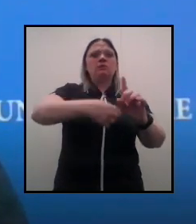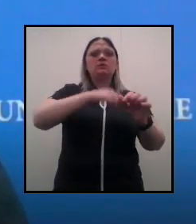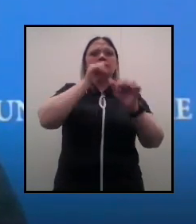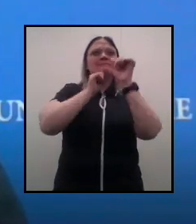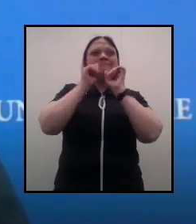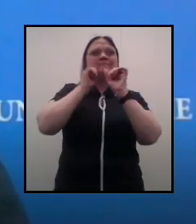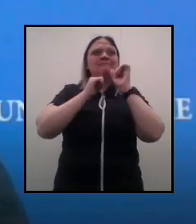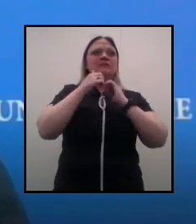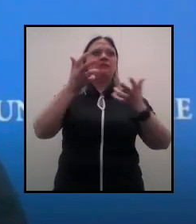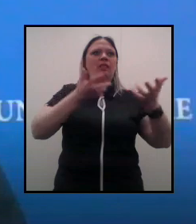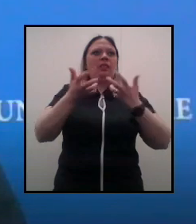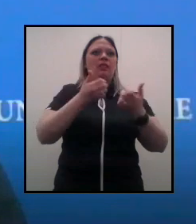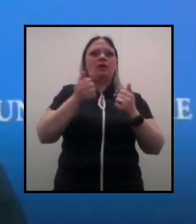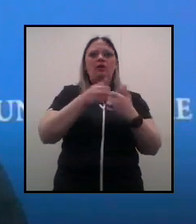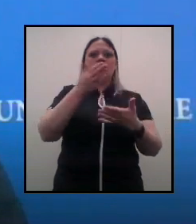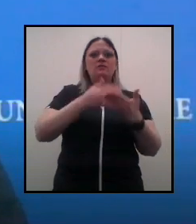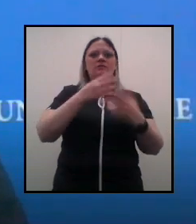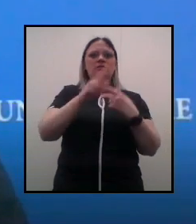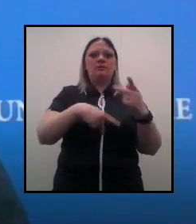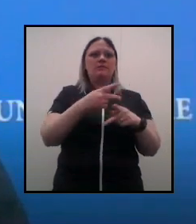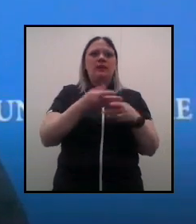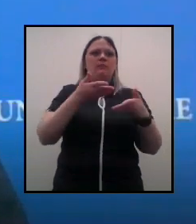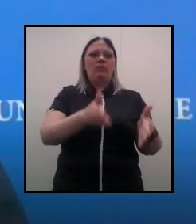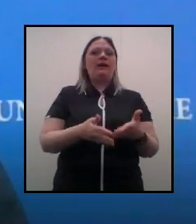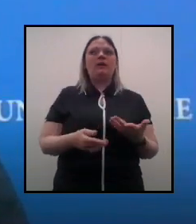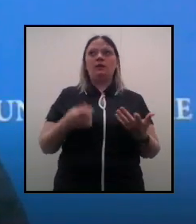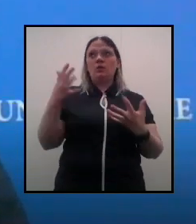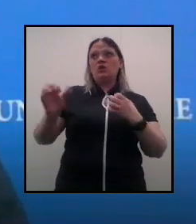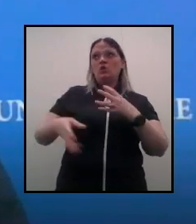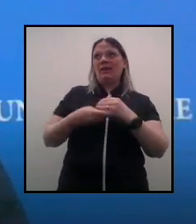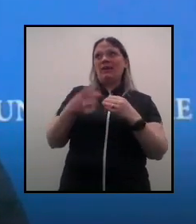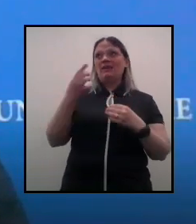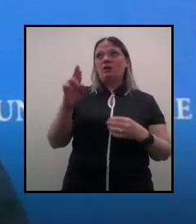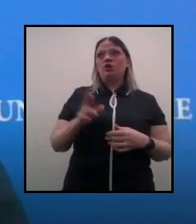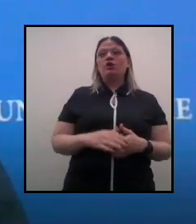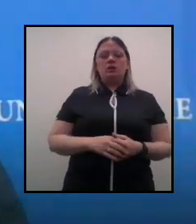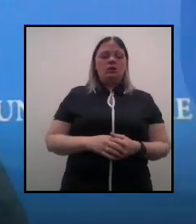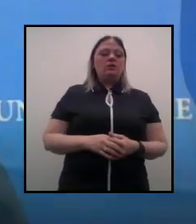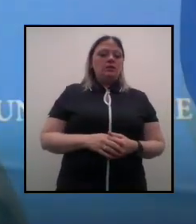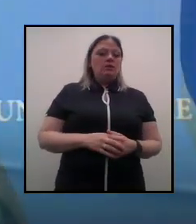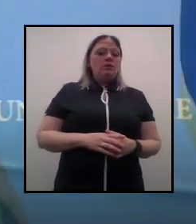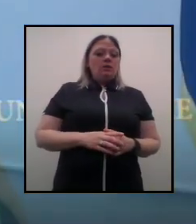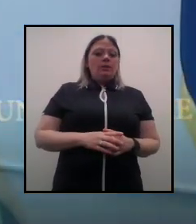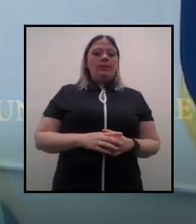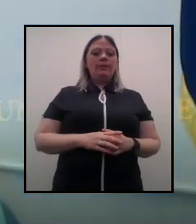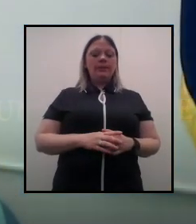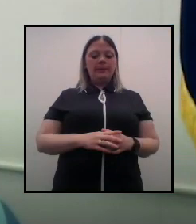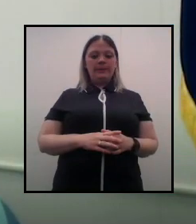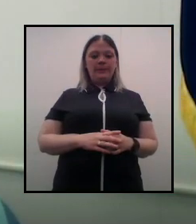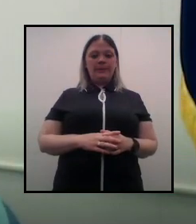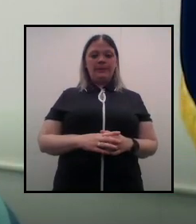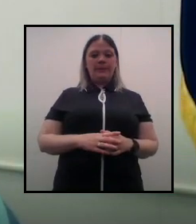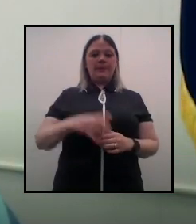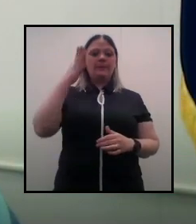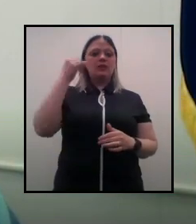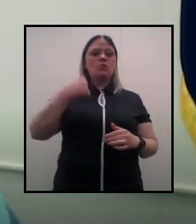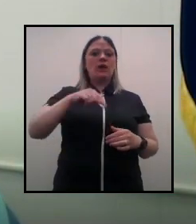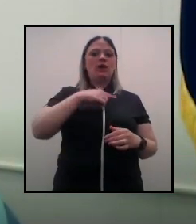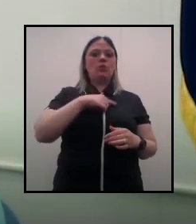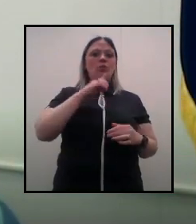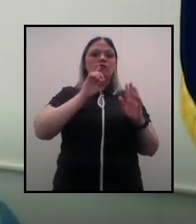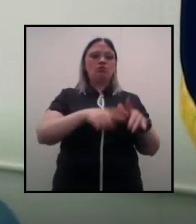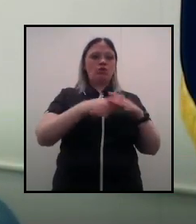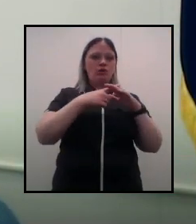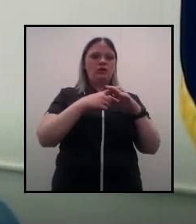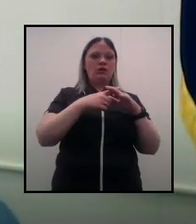some fashion or not. Dr. Burstein, would you like to add on to that? Yeah, thank you. Yeah, I mean, that's why we are instituting this the